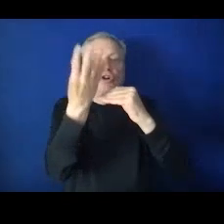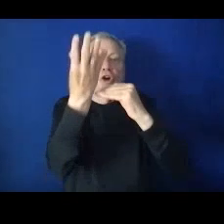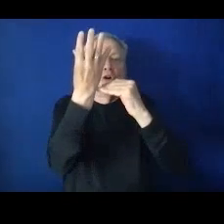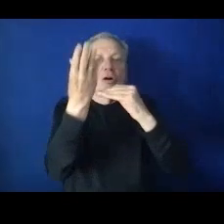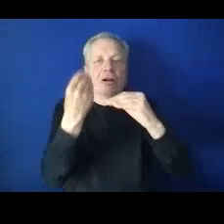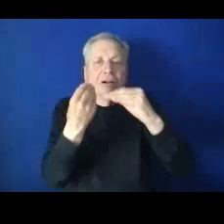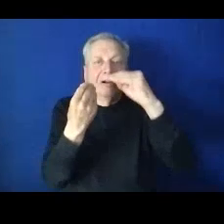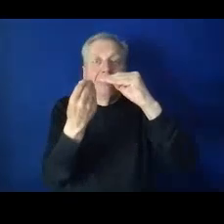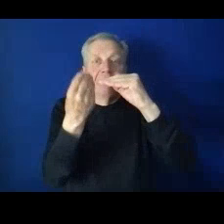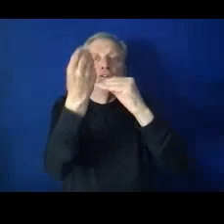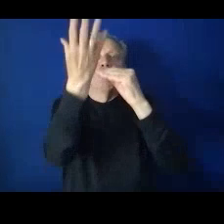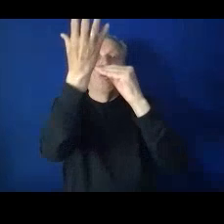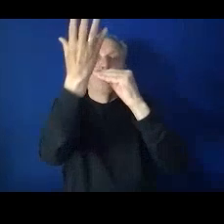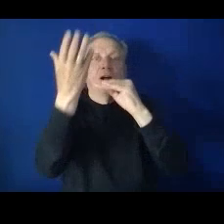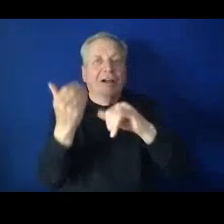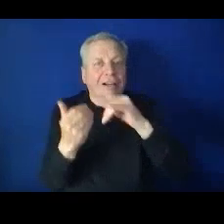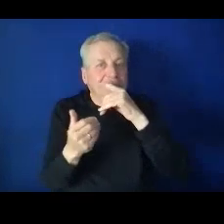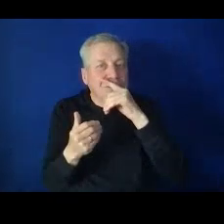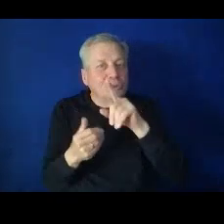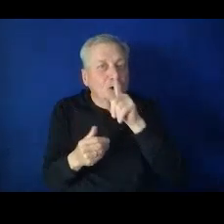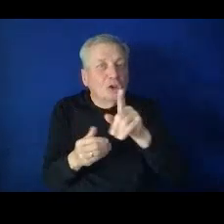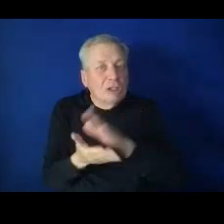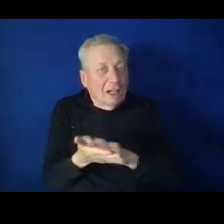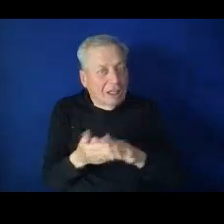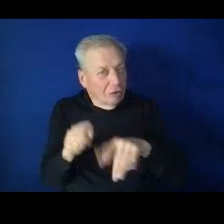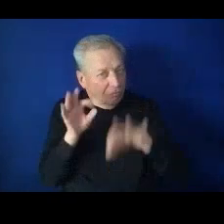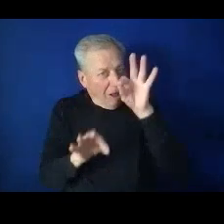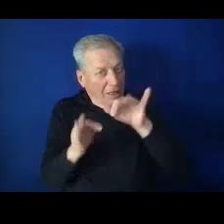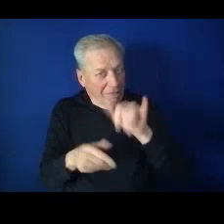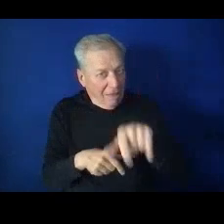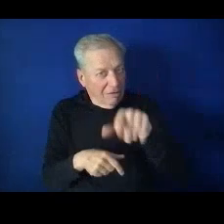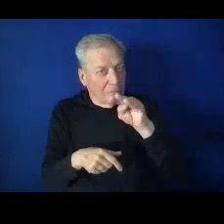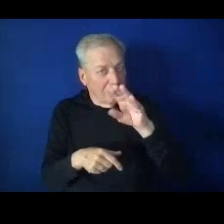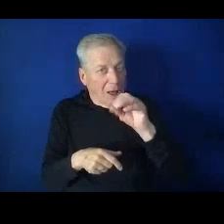so that was really neat to find that moss here.